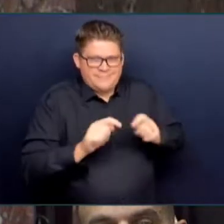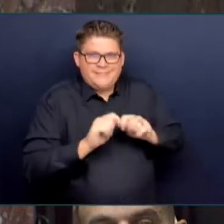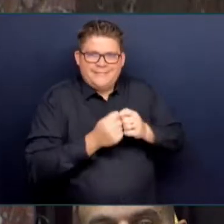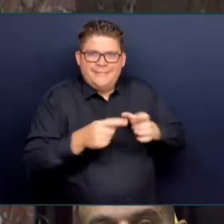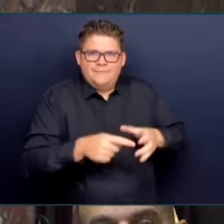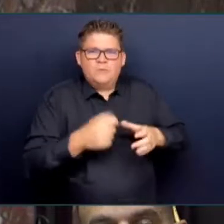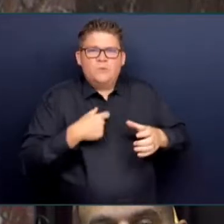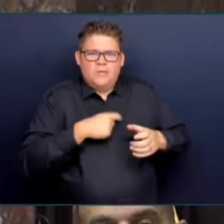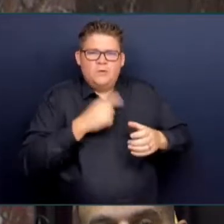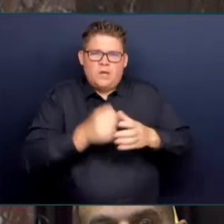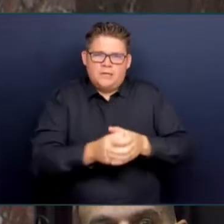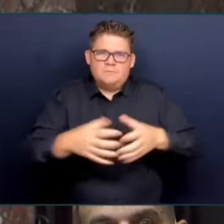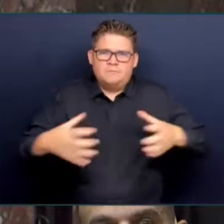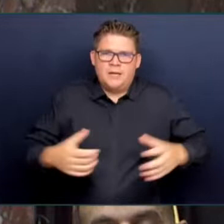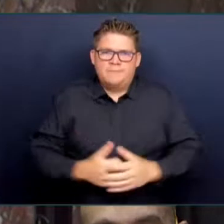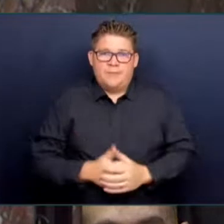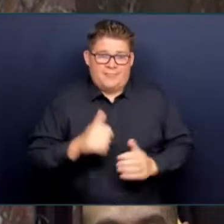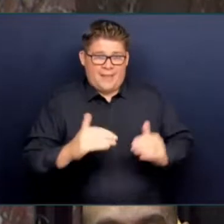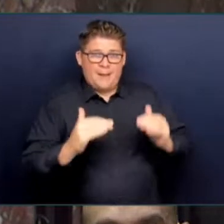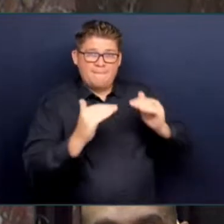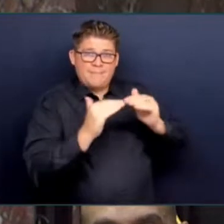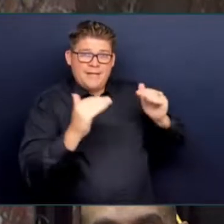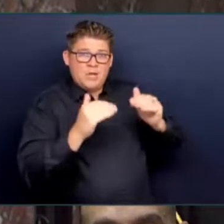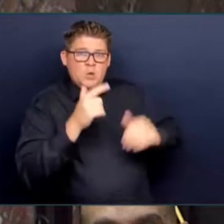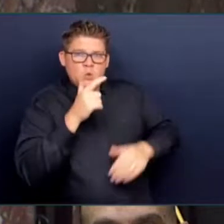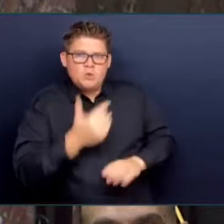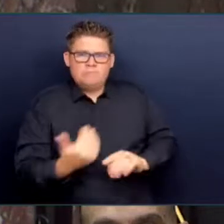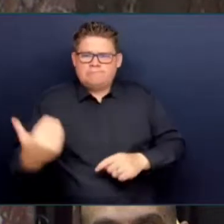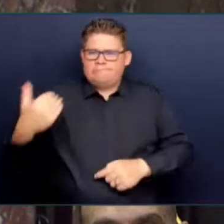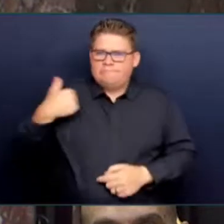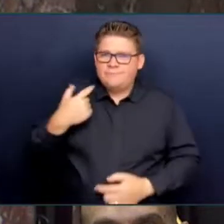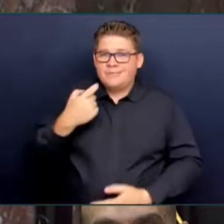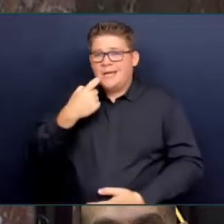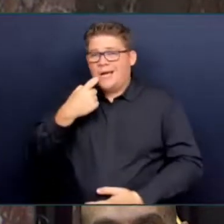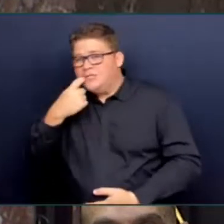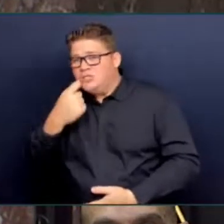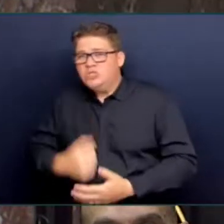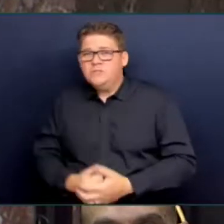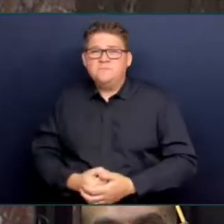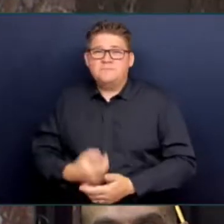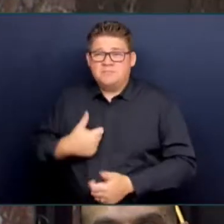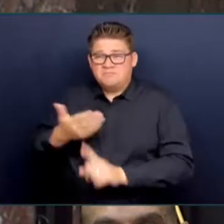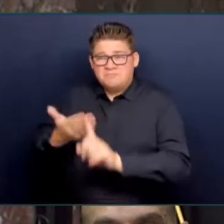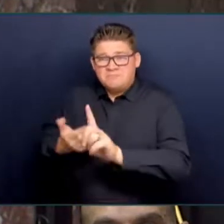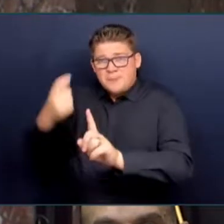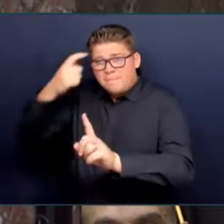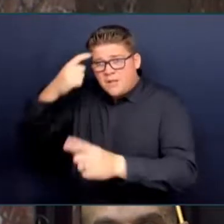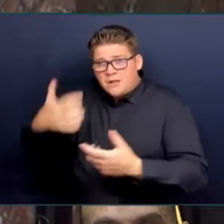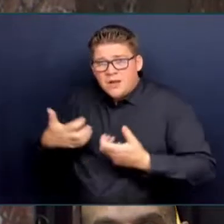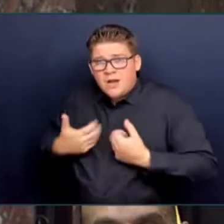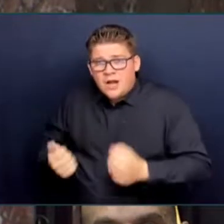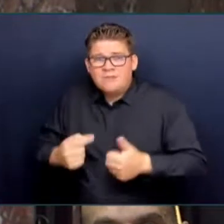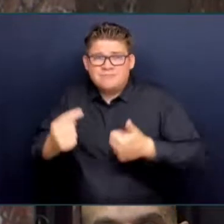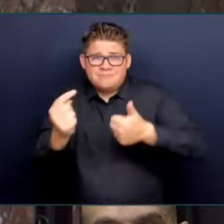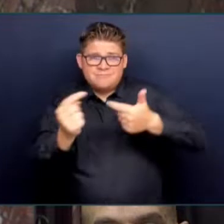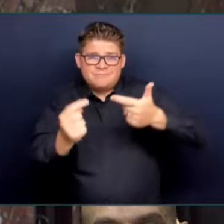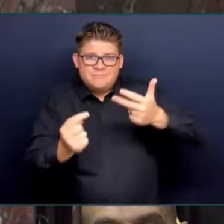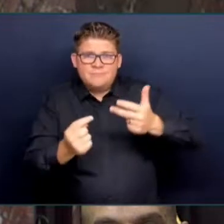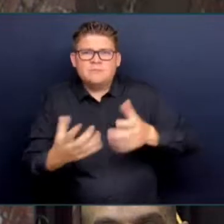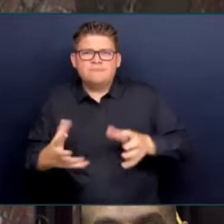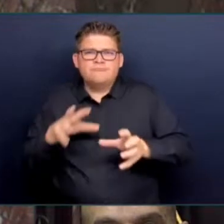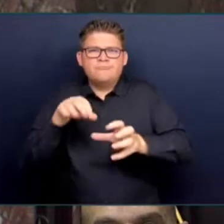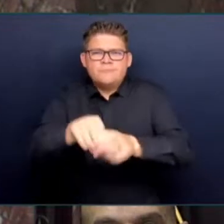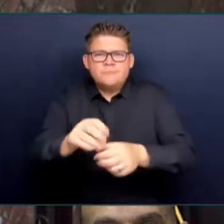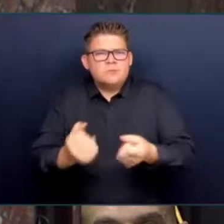drug abuse in the past who were there to assist the police in ensuring that our streets are safe, and we're rolling out those